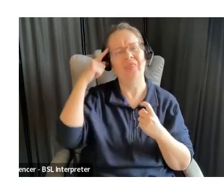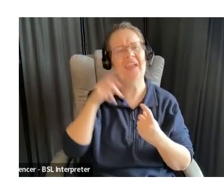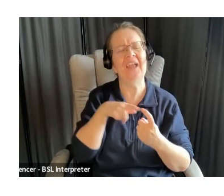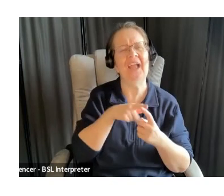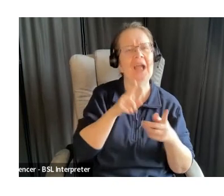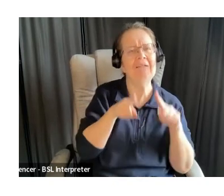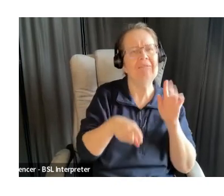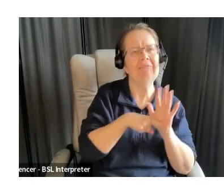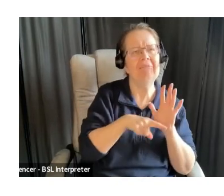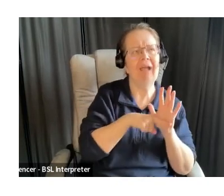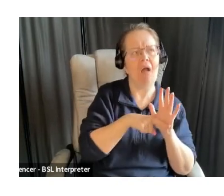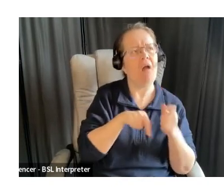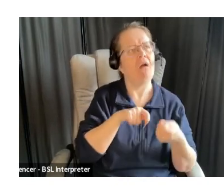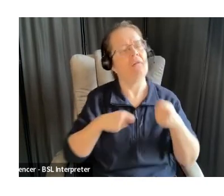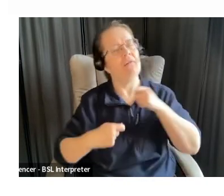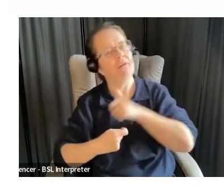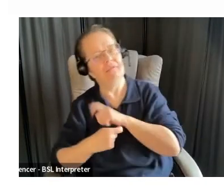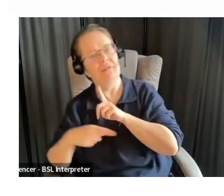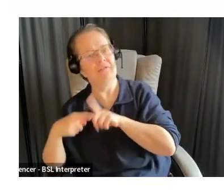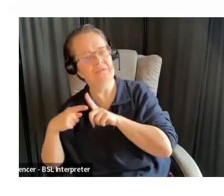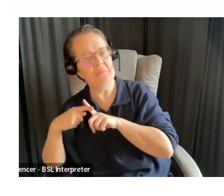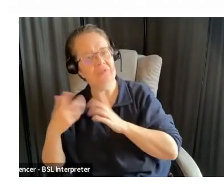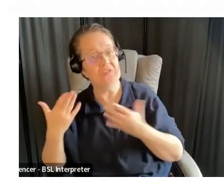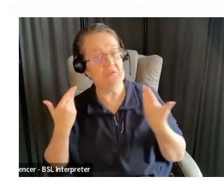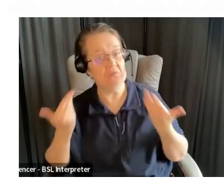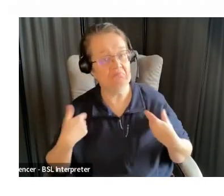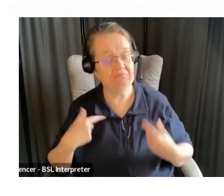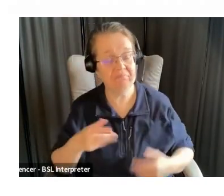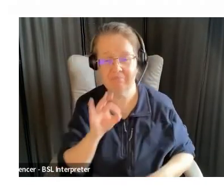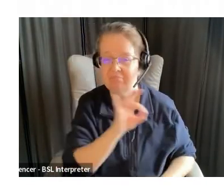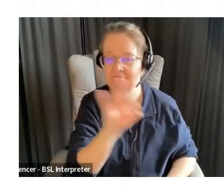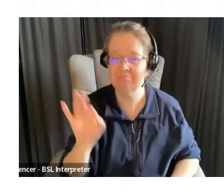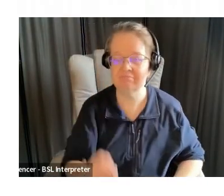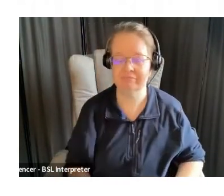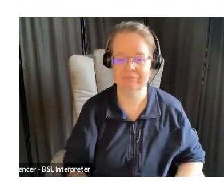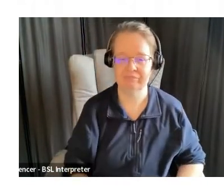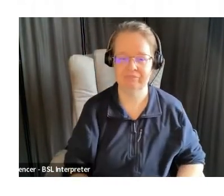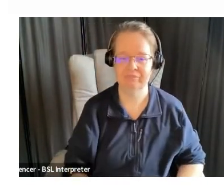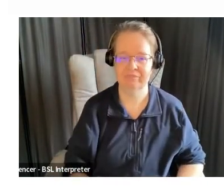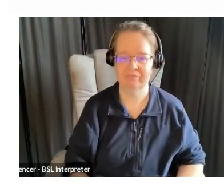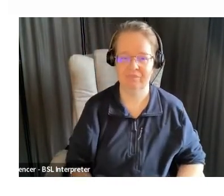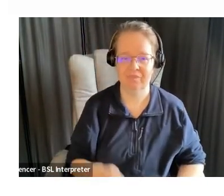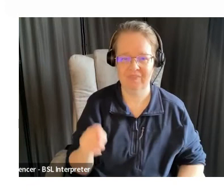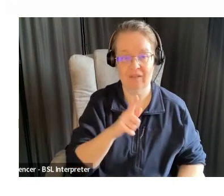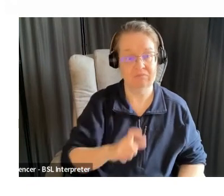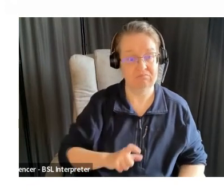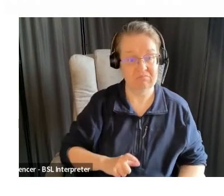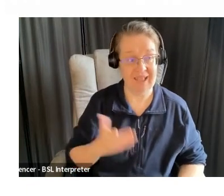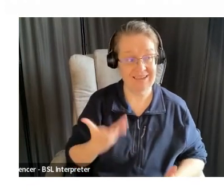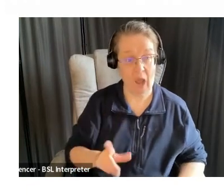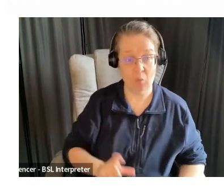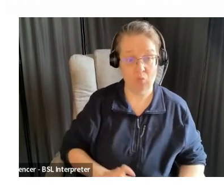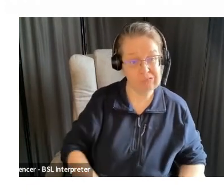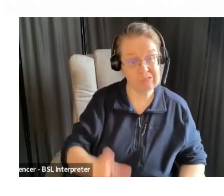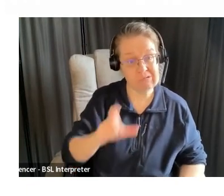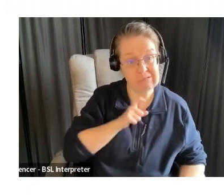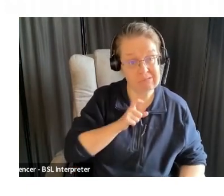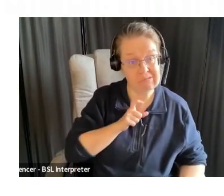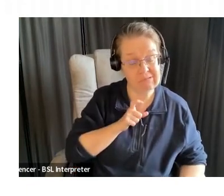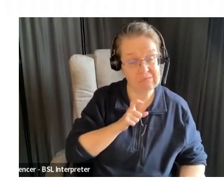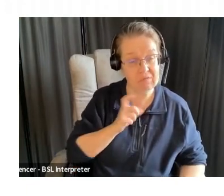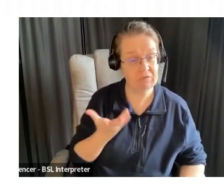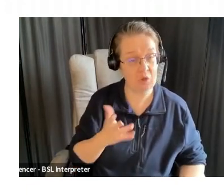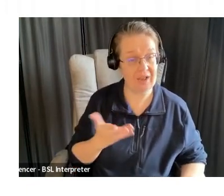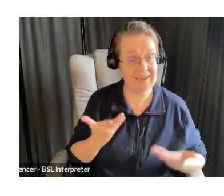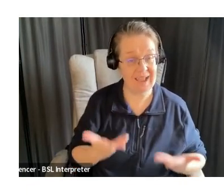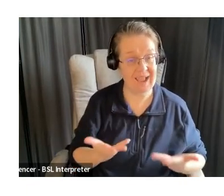about the interview, your next interview when it comes up? So how confident do you feel now about that next